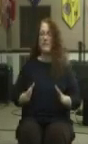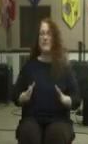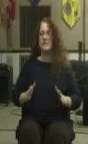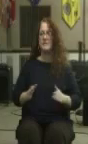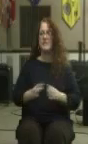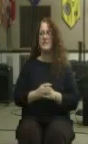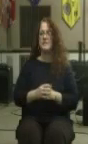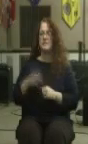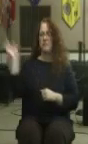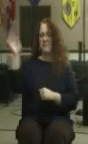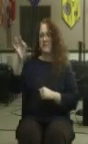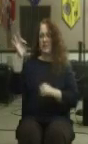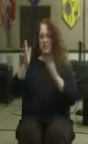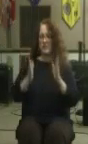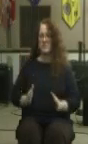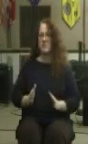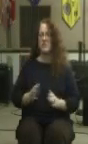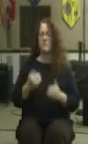an evangelist.